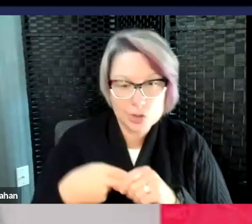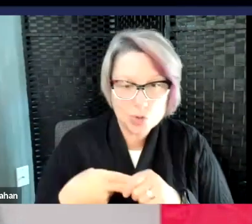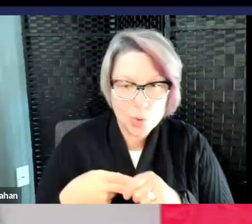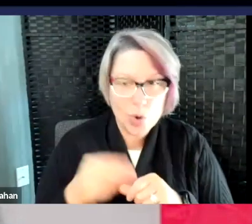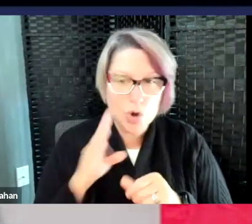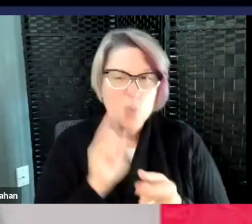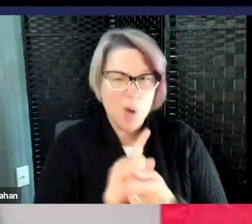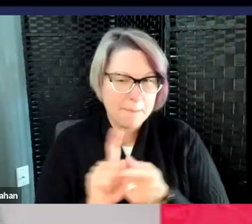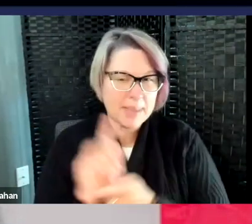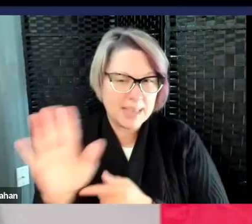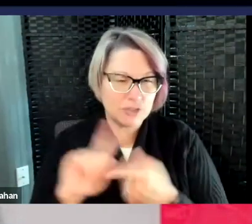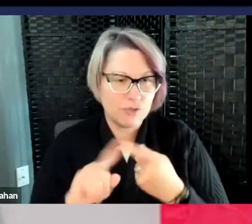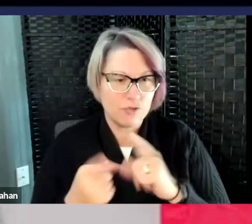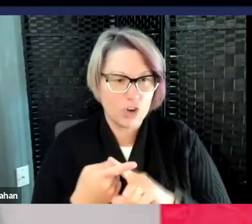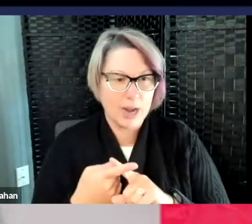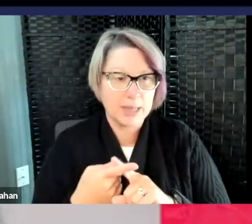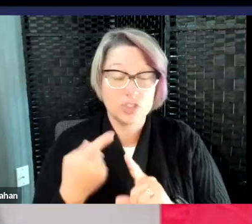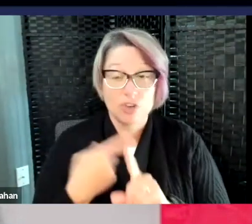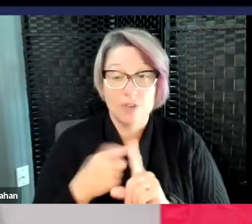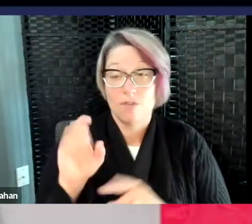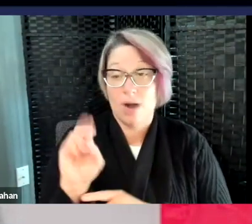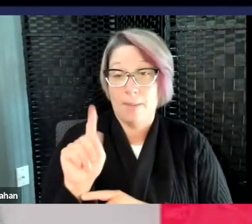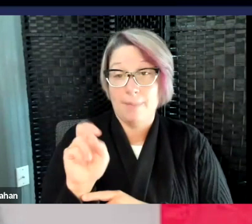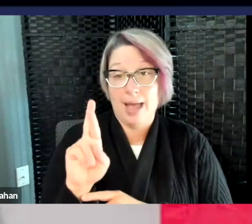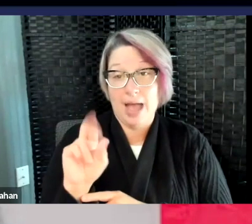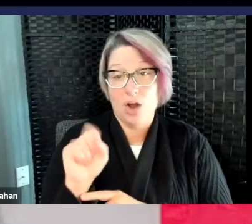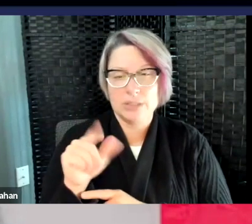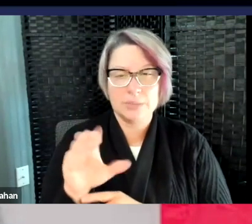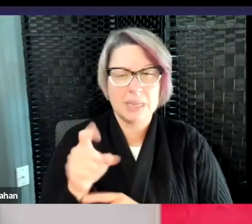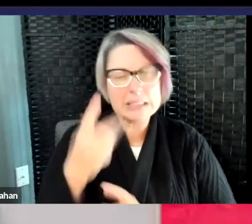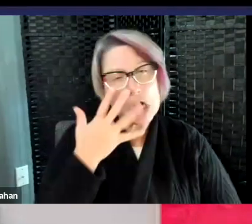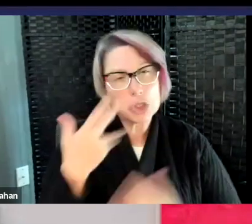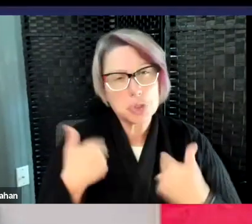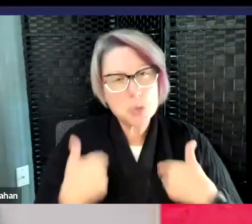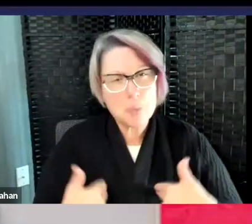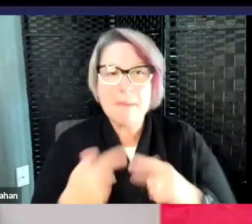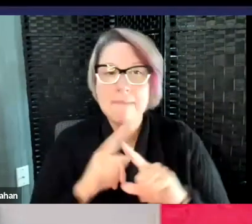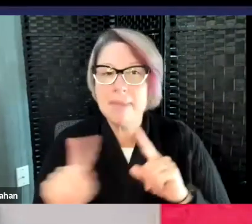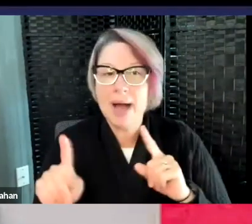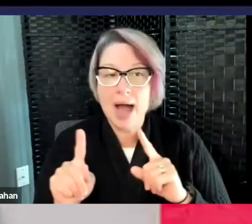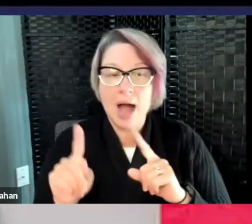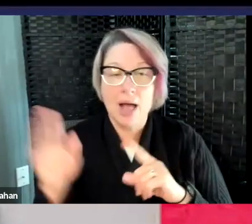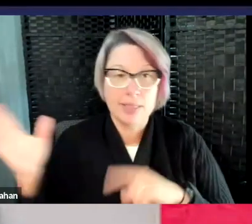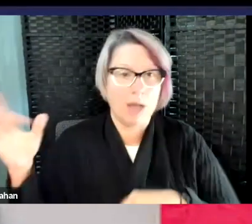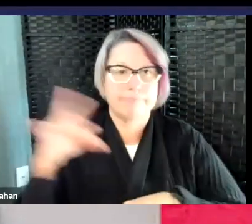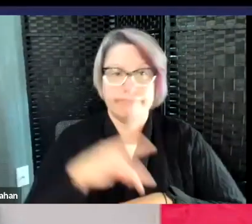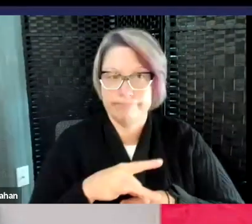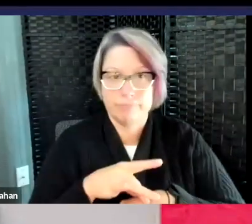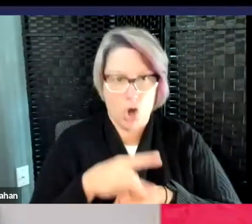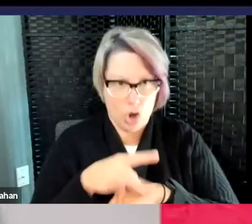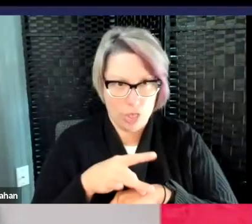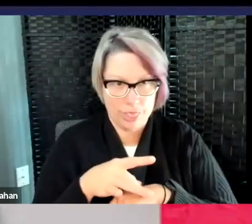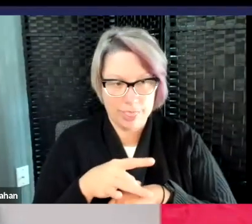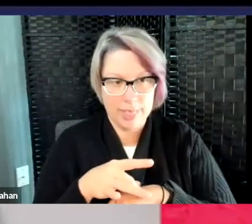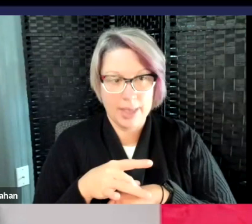some of his friends, and they're actually from outer space. He looks kind of human, but they landed on Earth, okay,